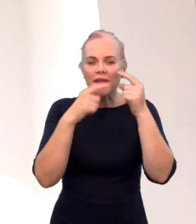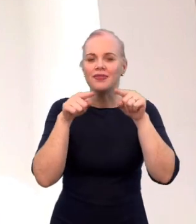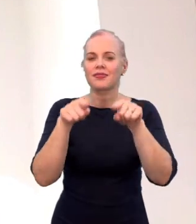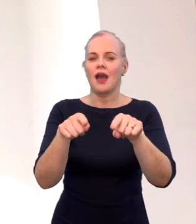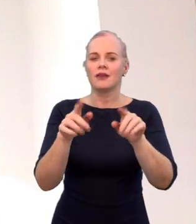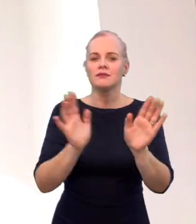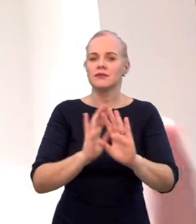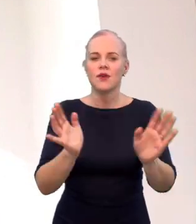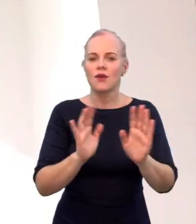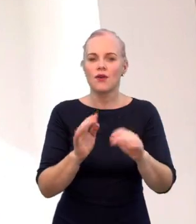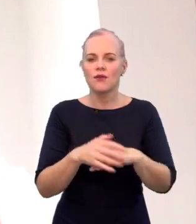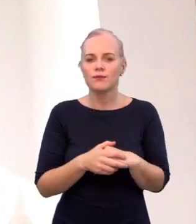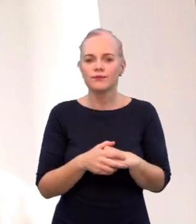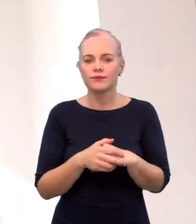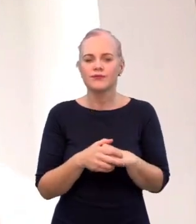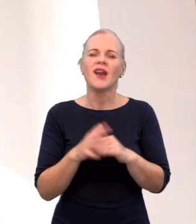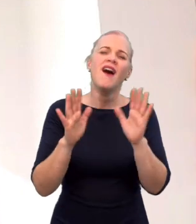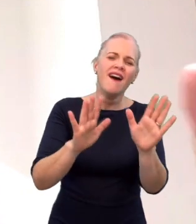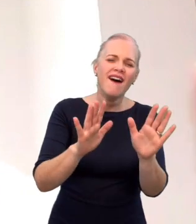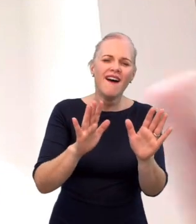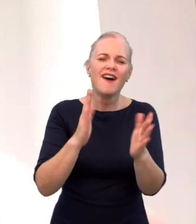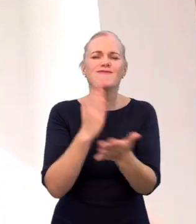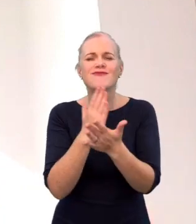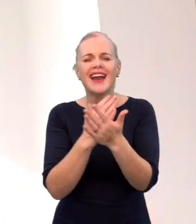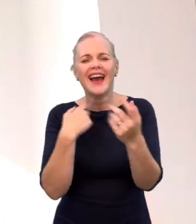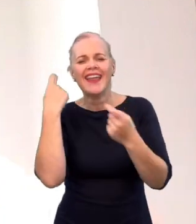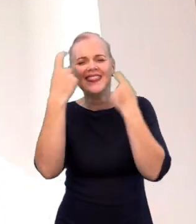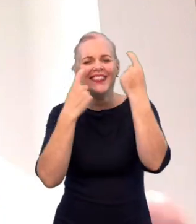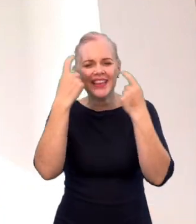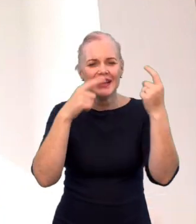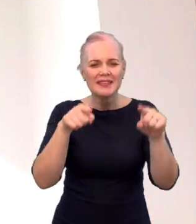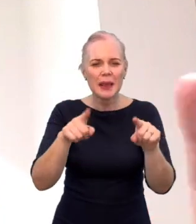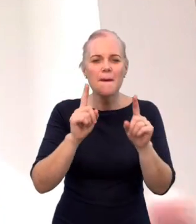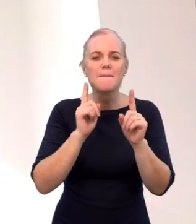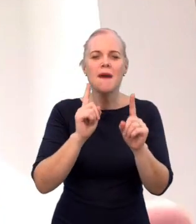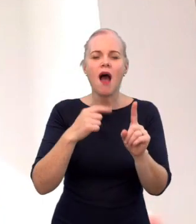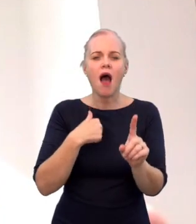thinking about that. Well, that's a lie. I kind of do think about it,